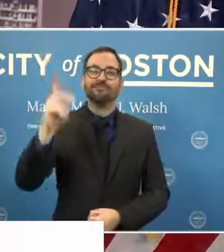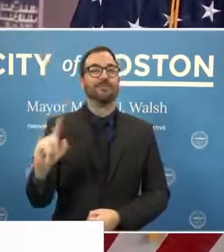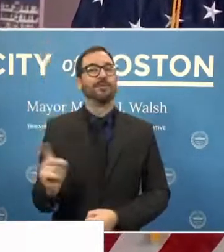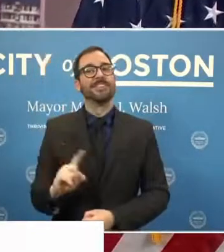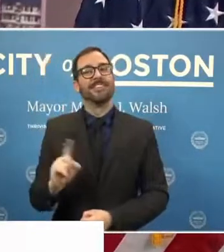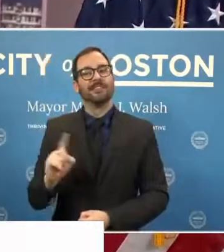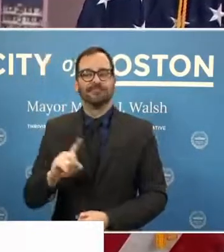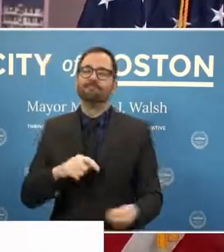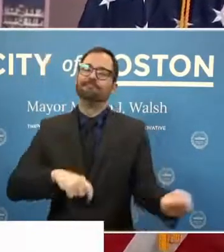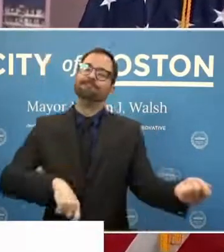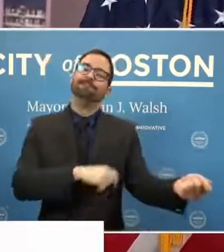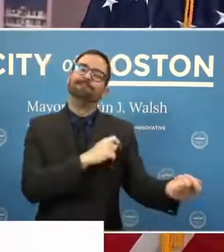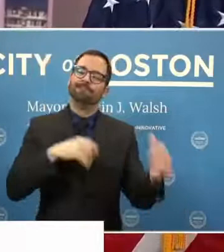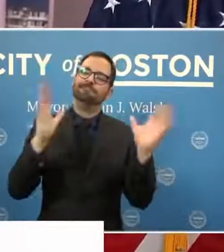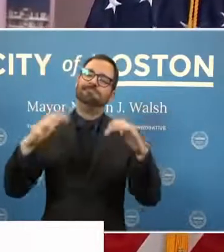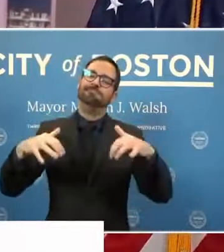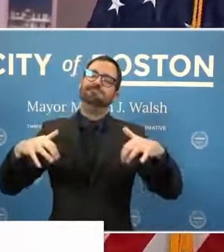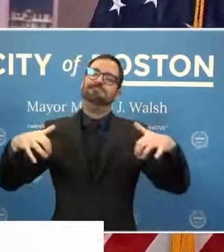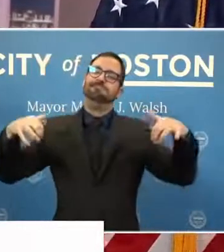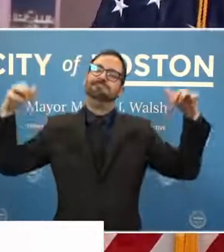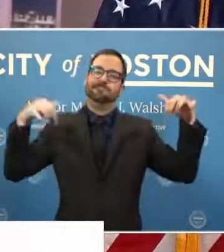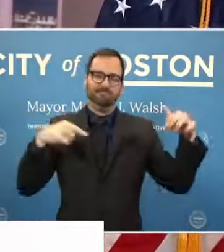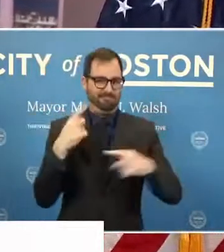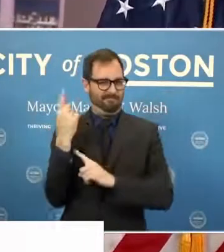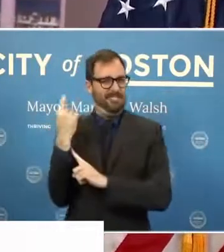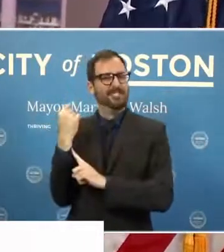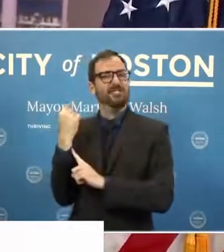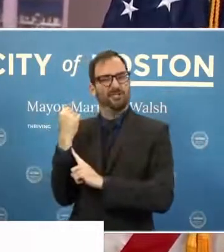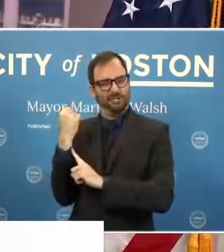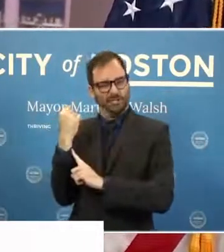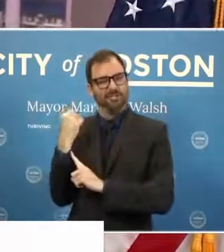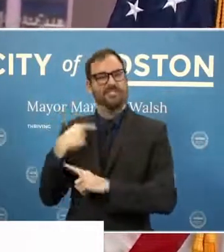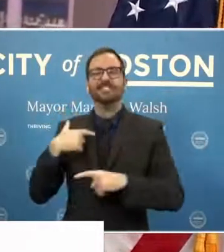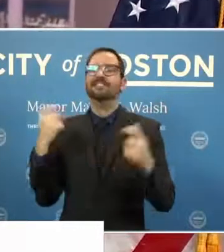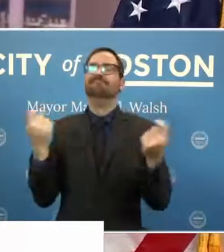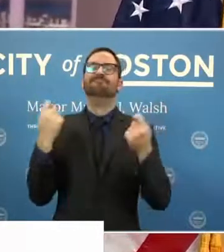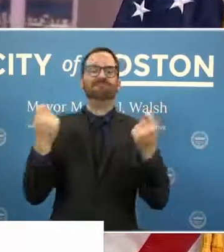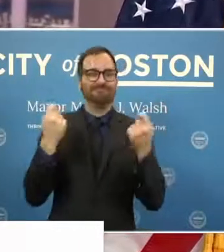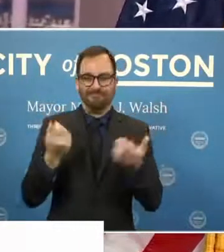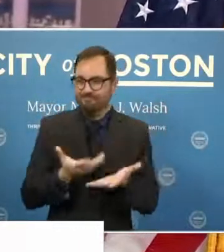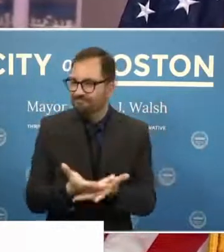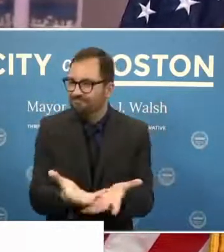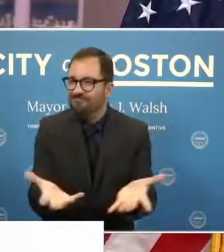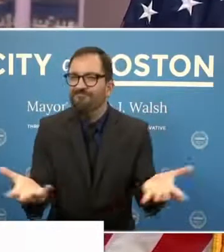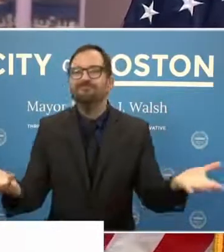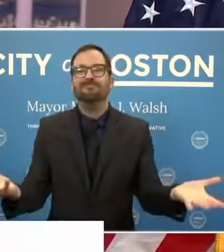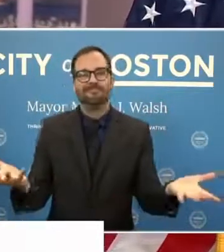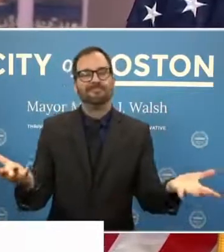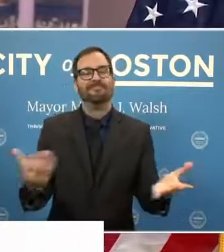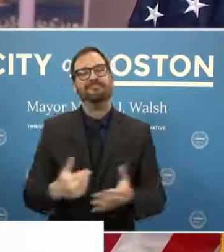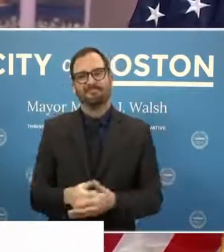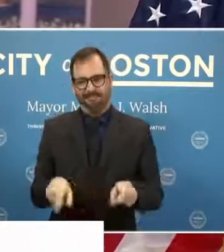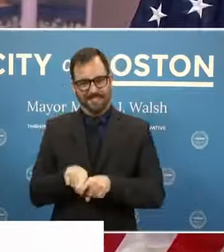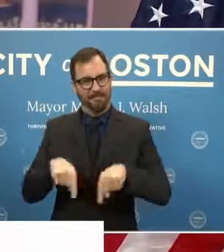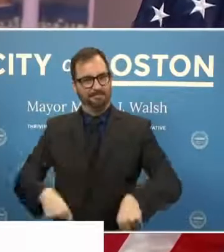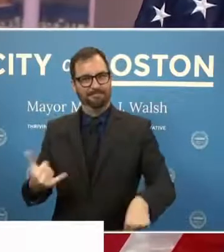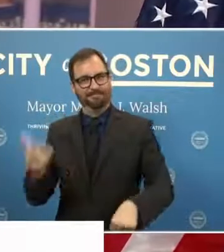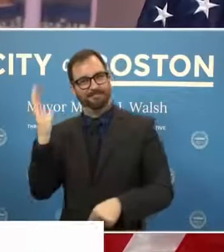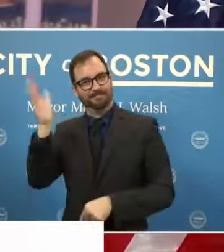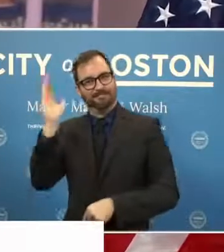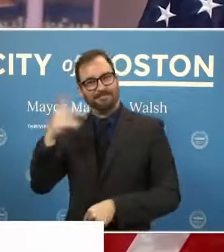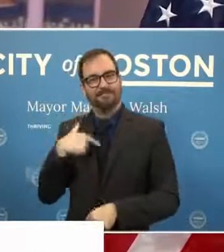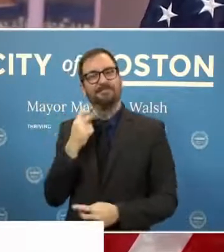people. We celebrated our city, and I laid out plans to move Boston forward in 2020. This year turned out different